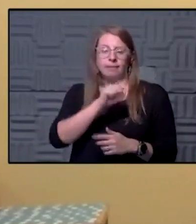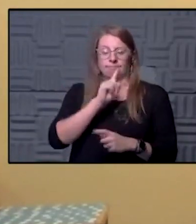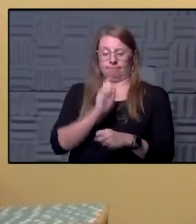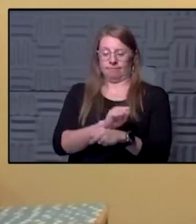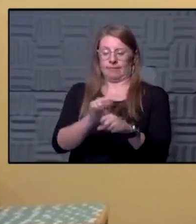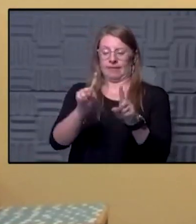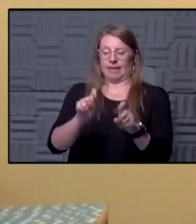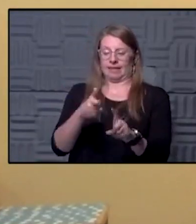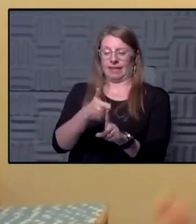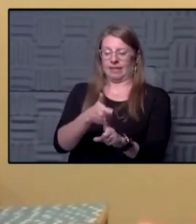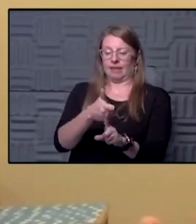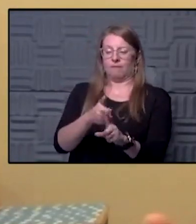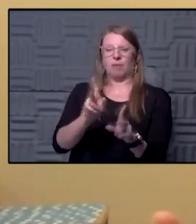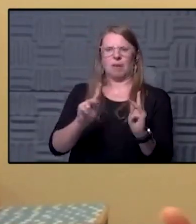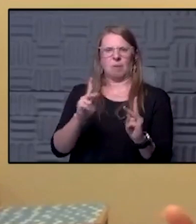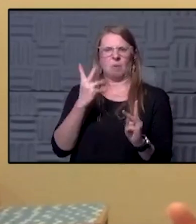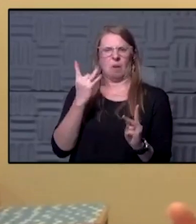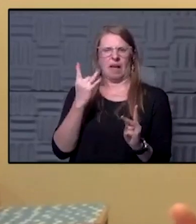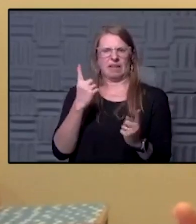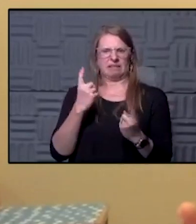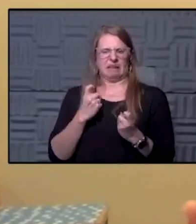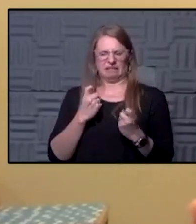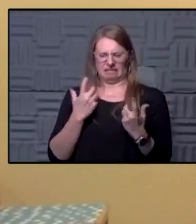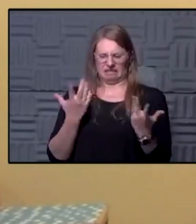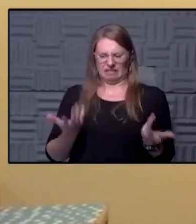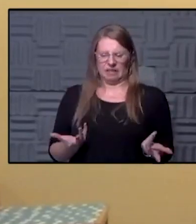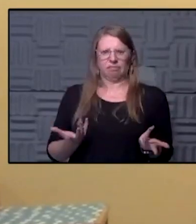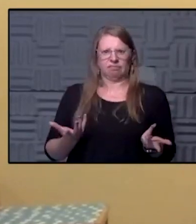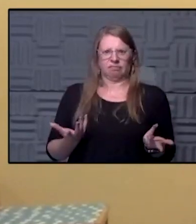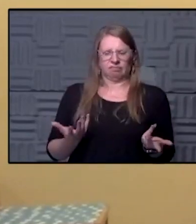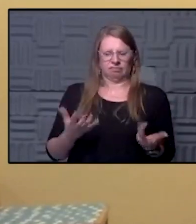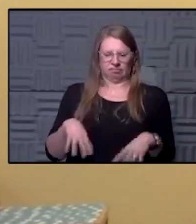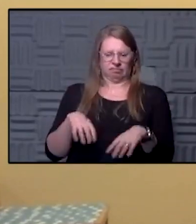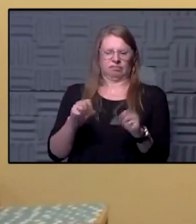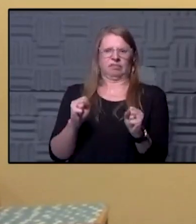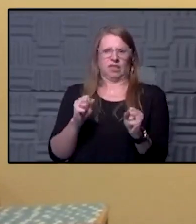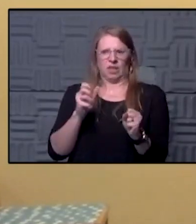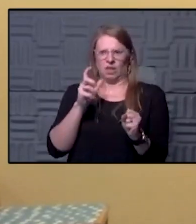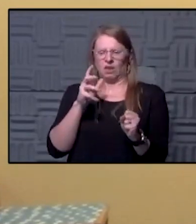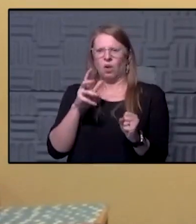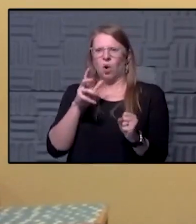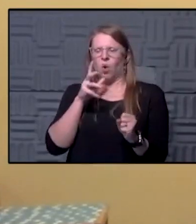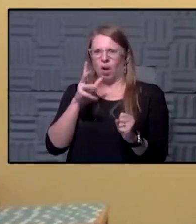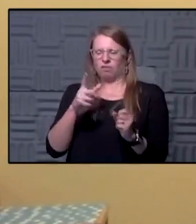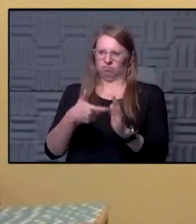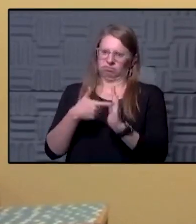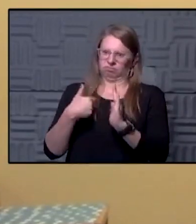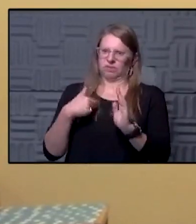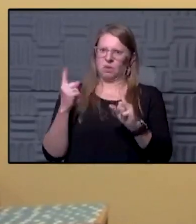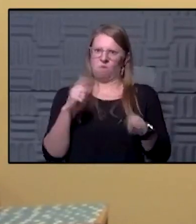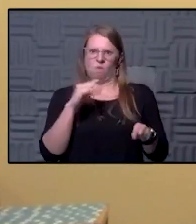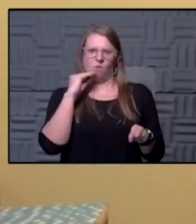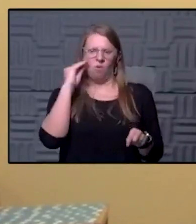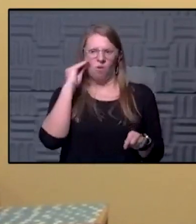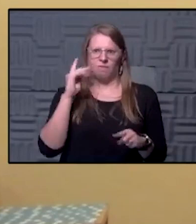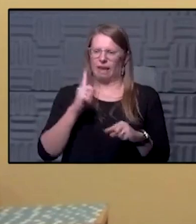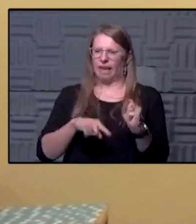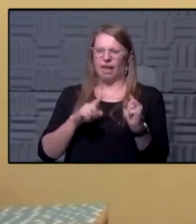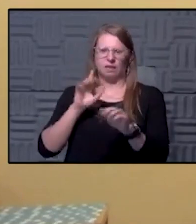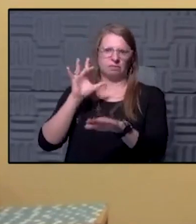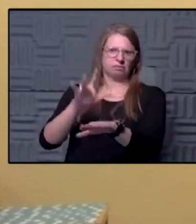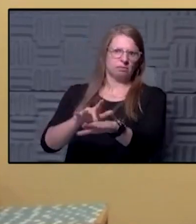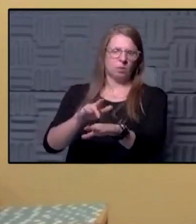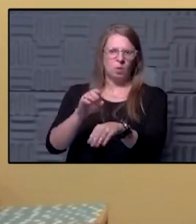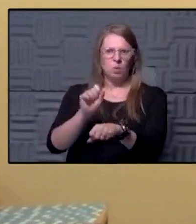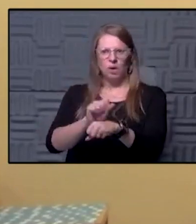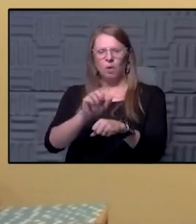se, people are saying, why do I even have to do this? You guys are just going to tell me I have to go home, and I can't go out to work or the grocery